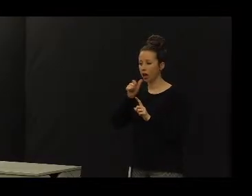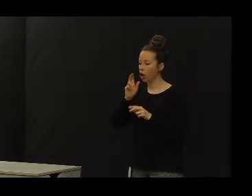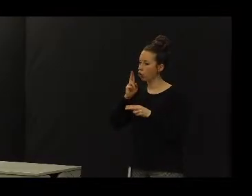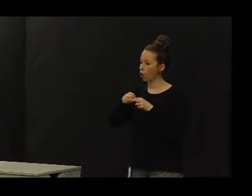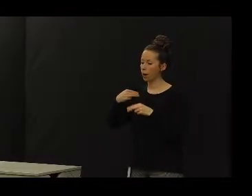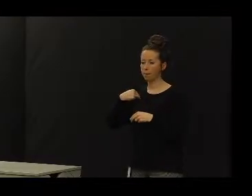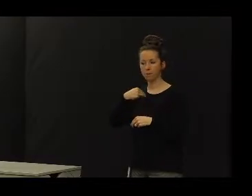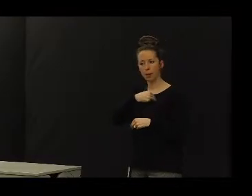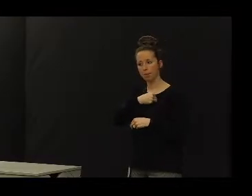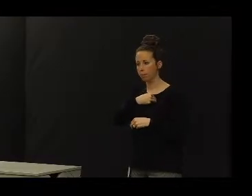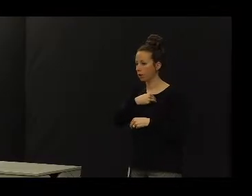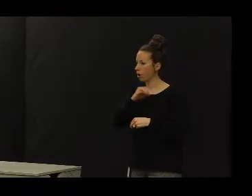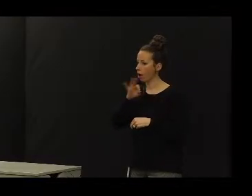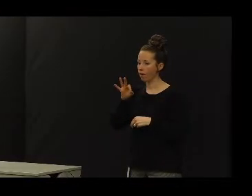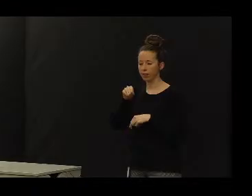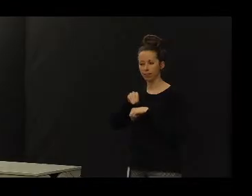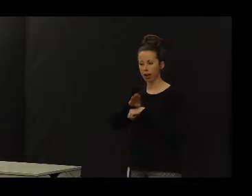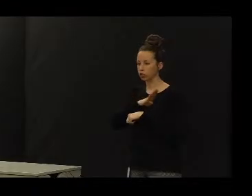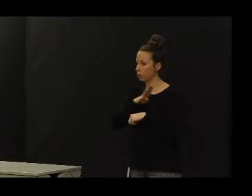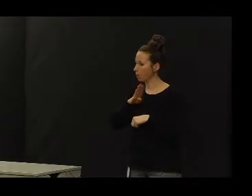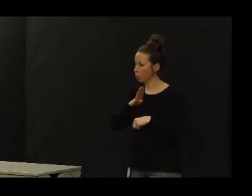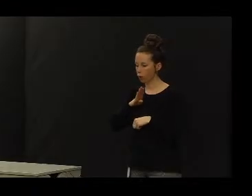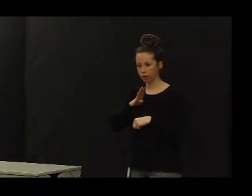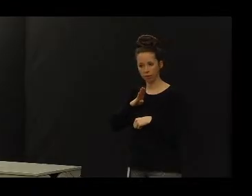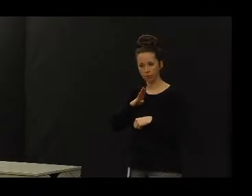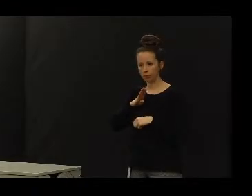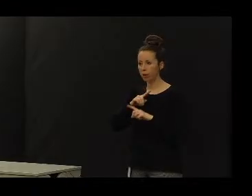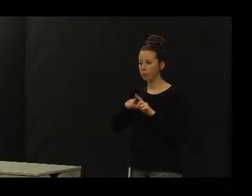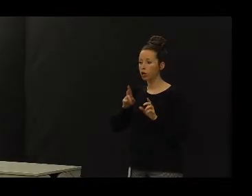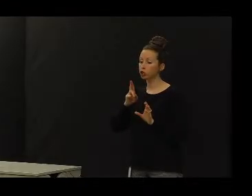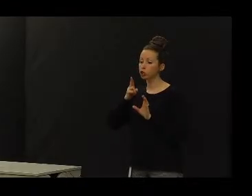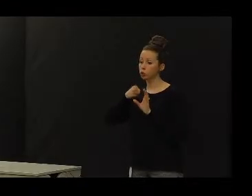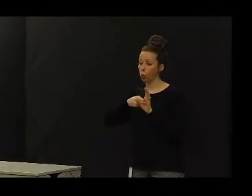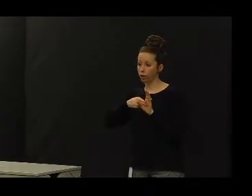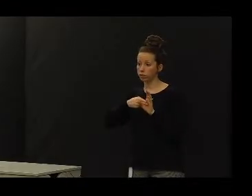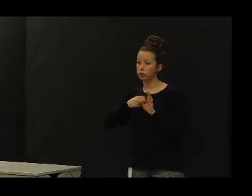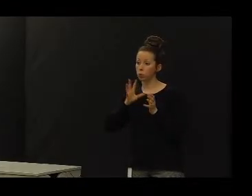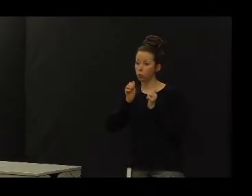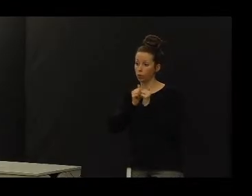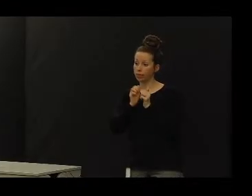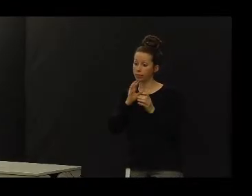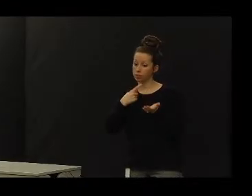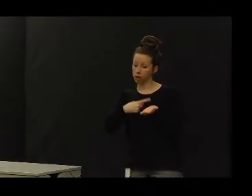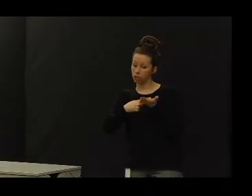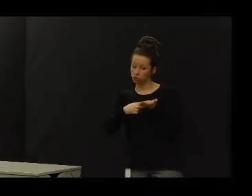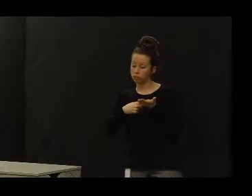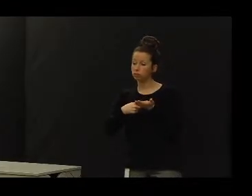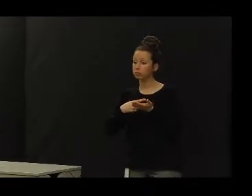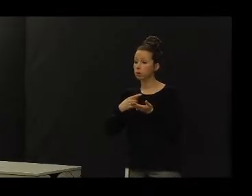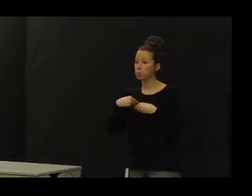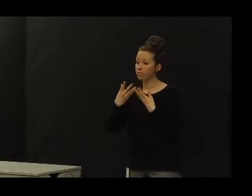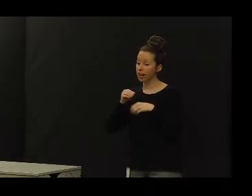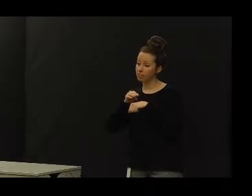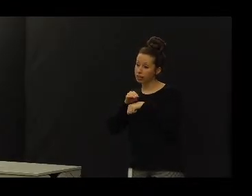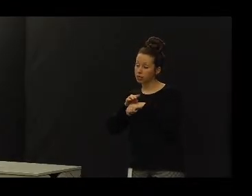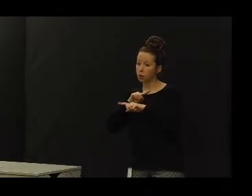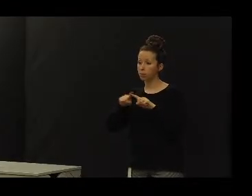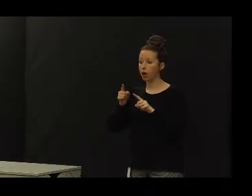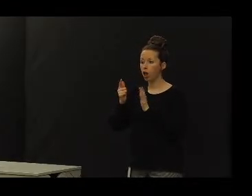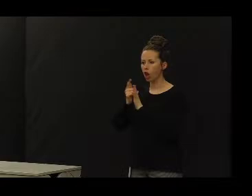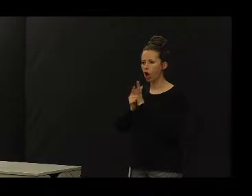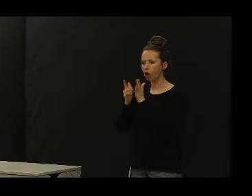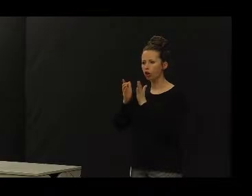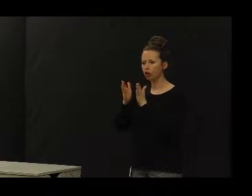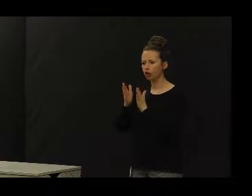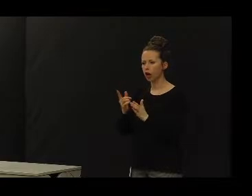of the advisory board. They could join in the discussion and the advisement, but the lawyer was asking more questions